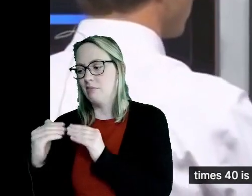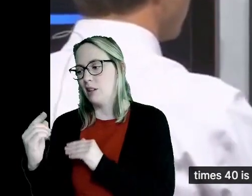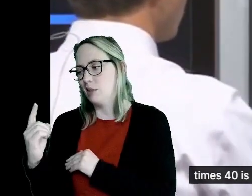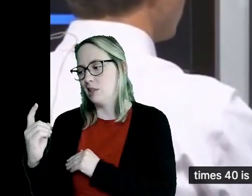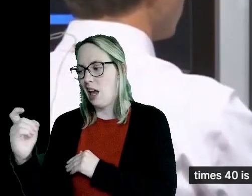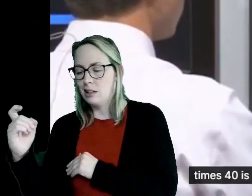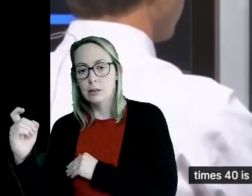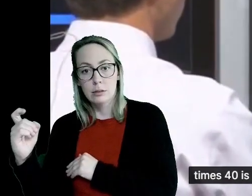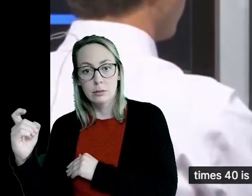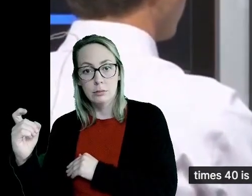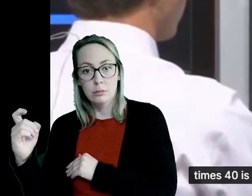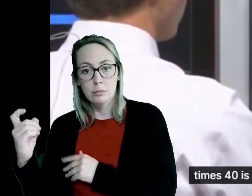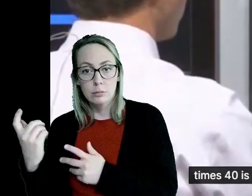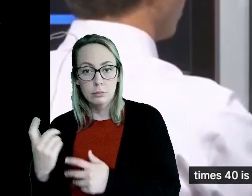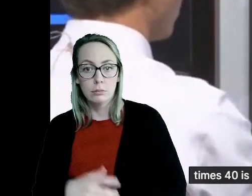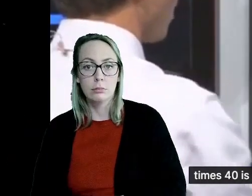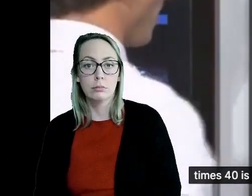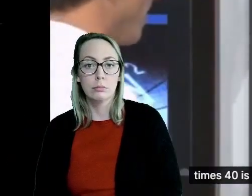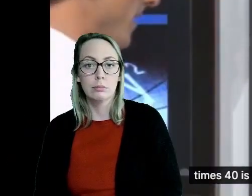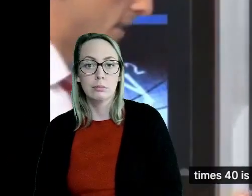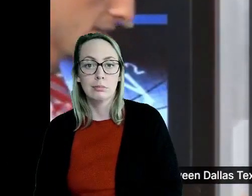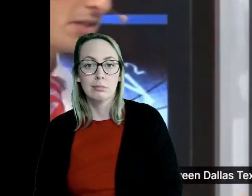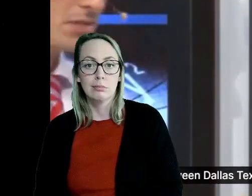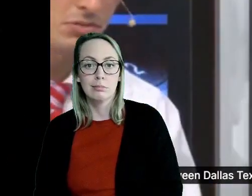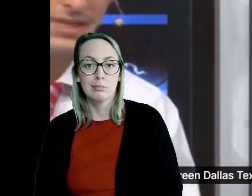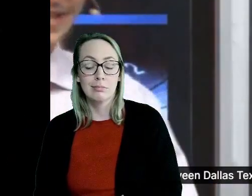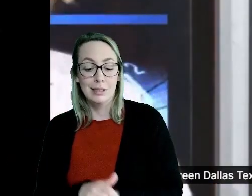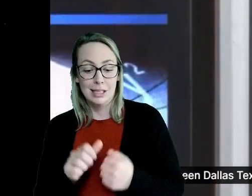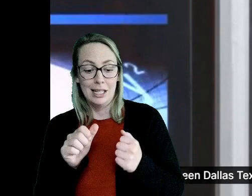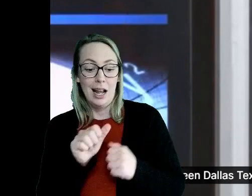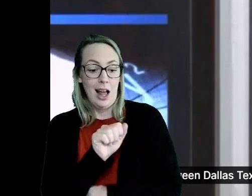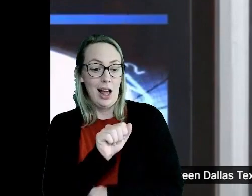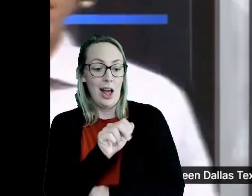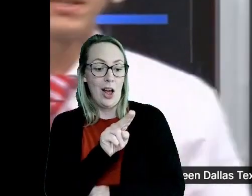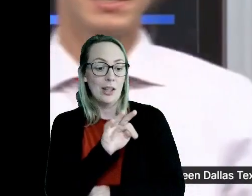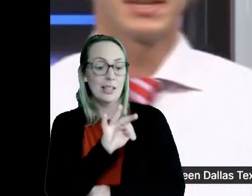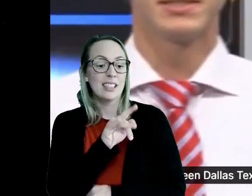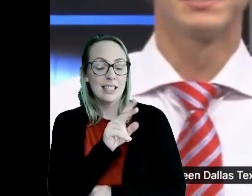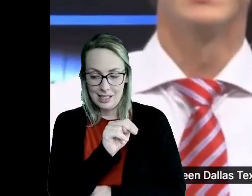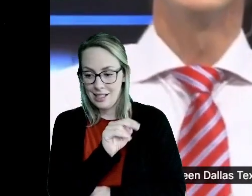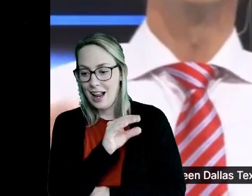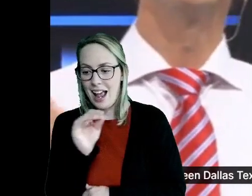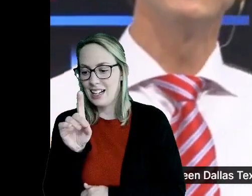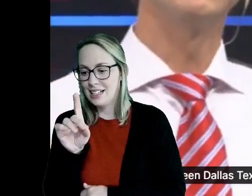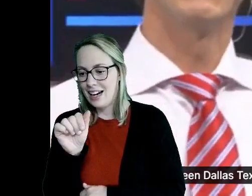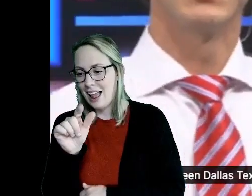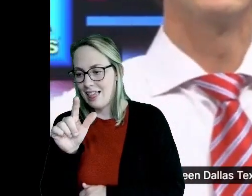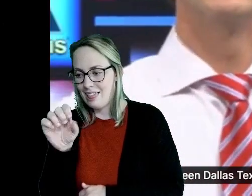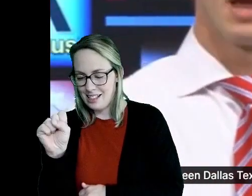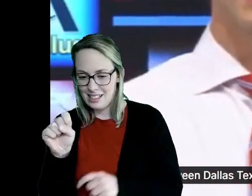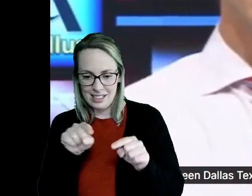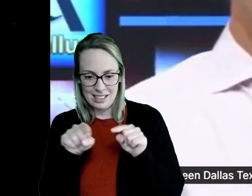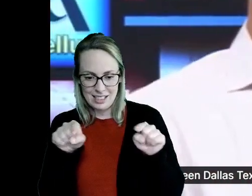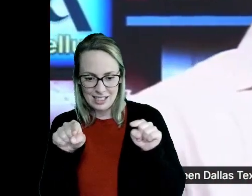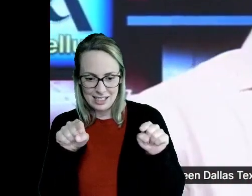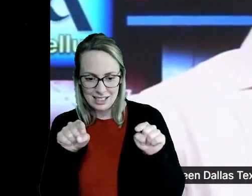or x. So the distance between Dallas, Texas and Austin, Texas is